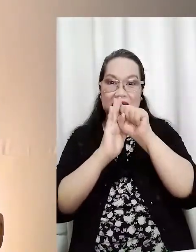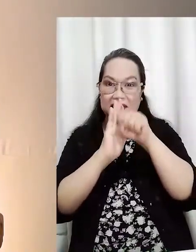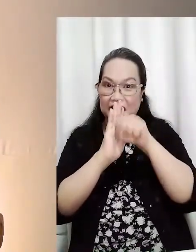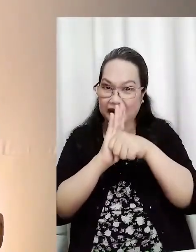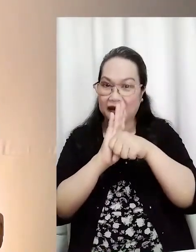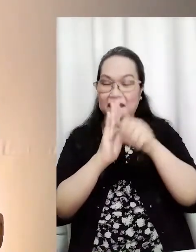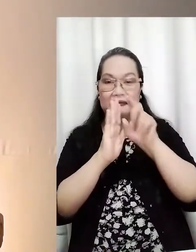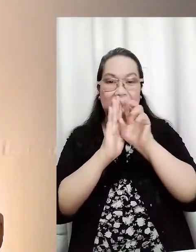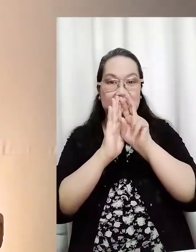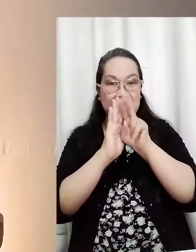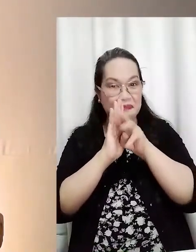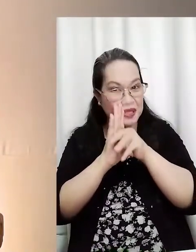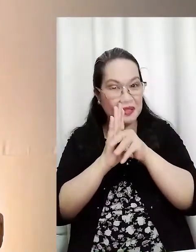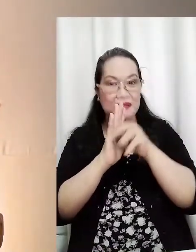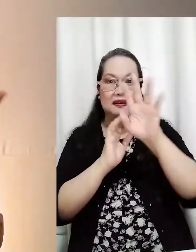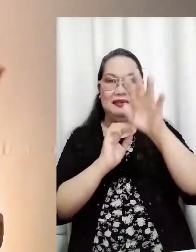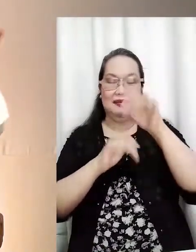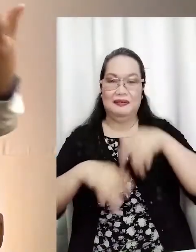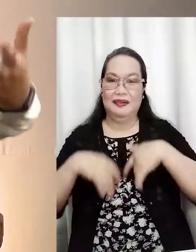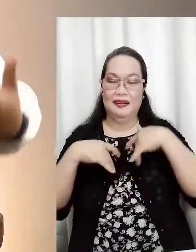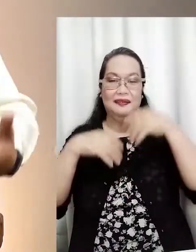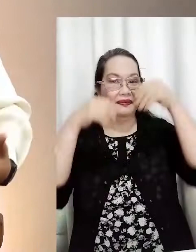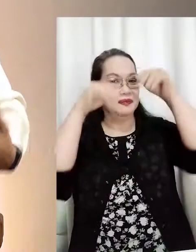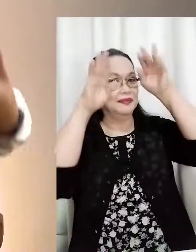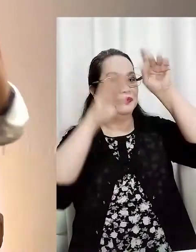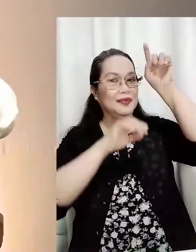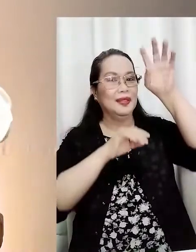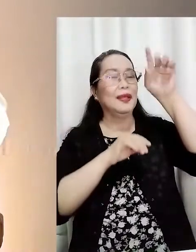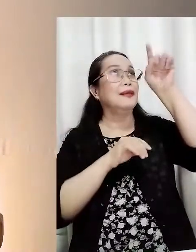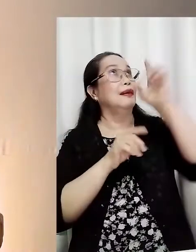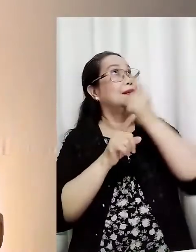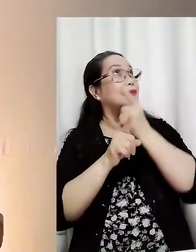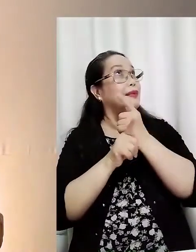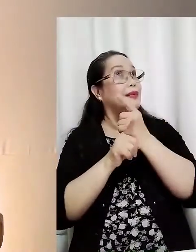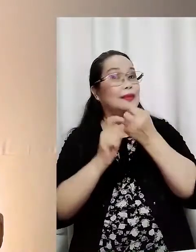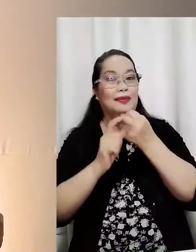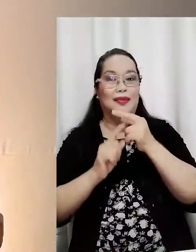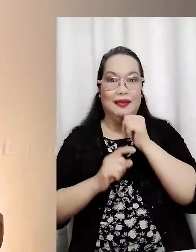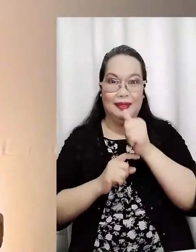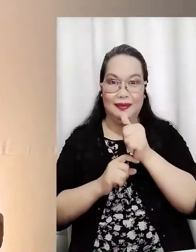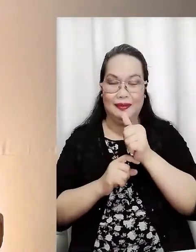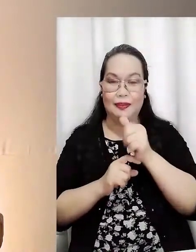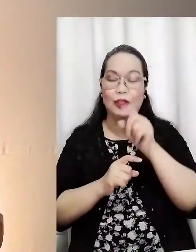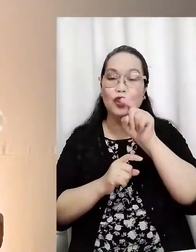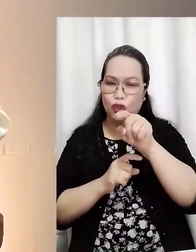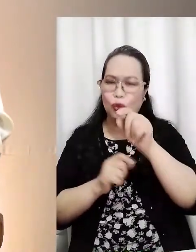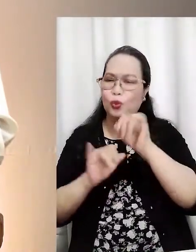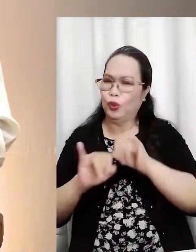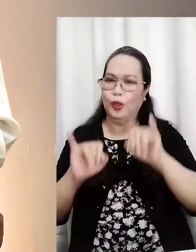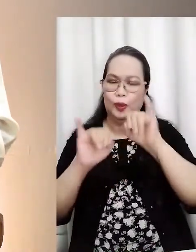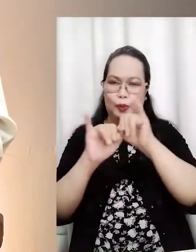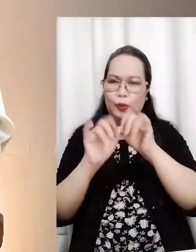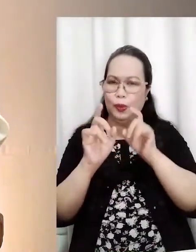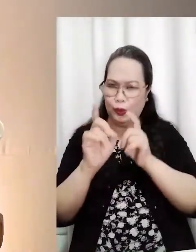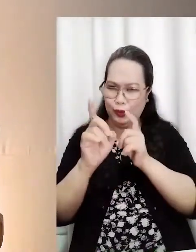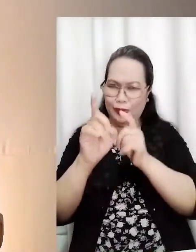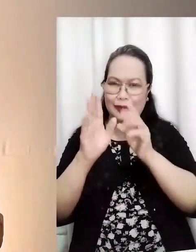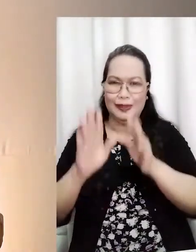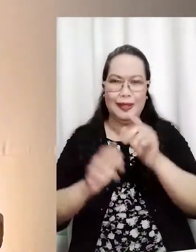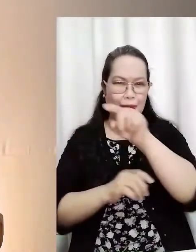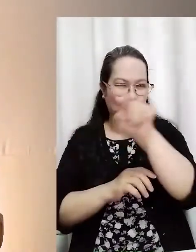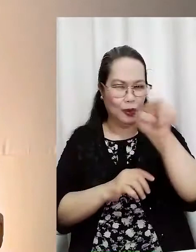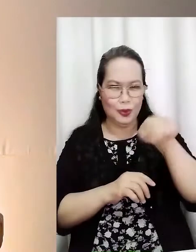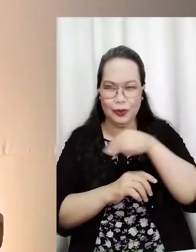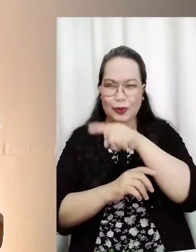your life. That's why it is important for us disciples to keep on walking with Jesus.